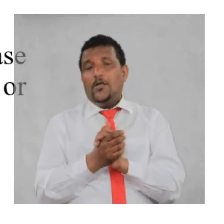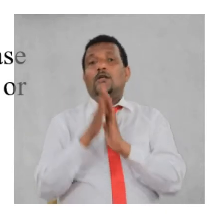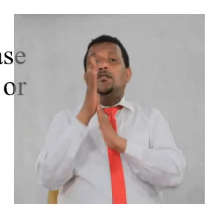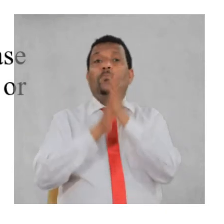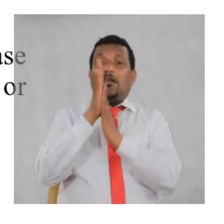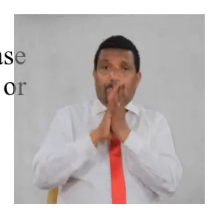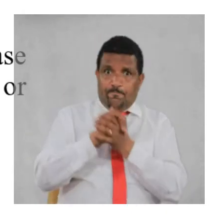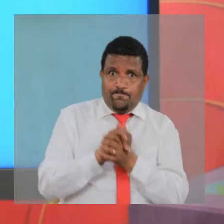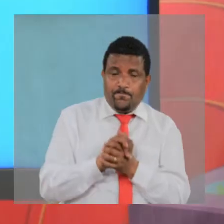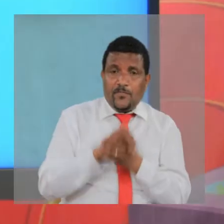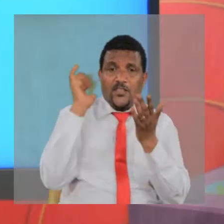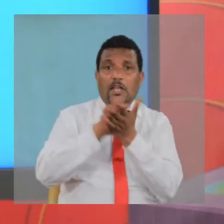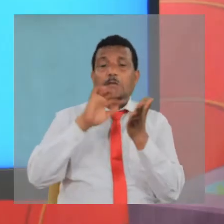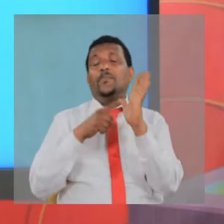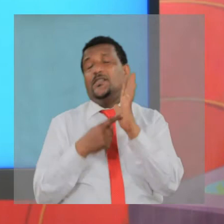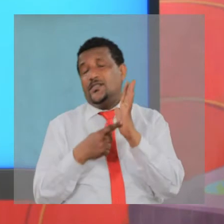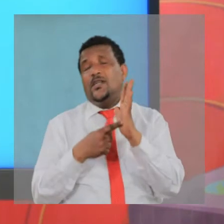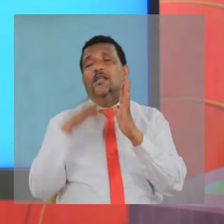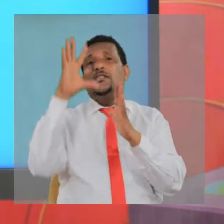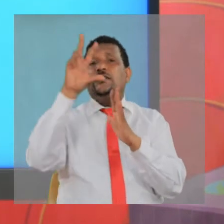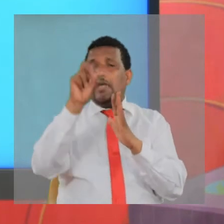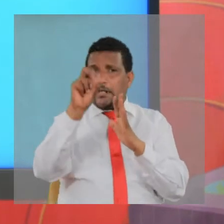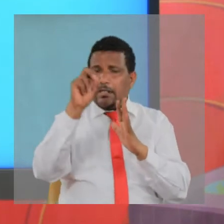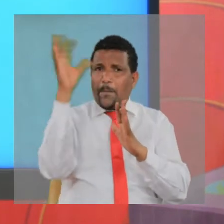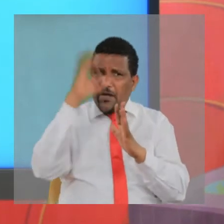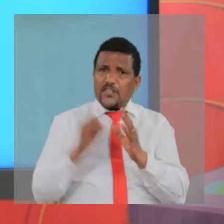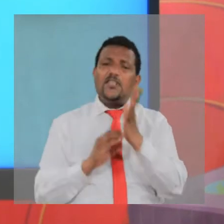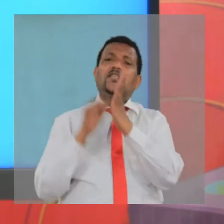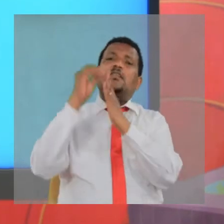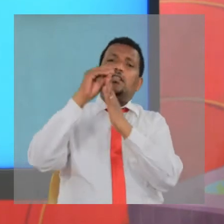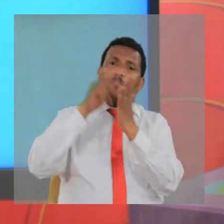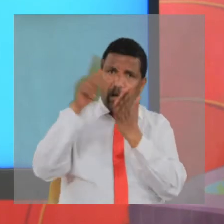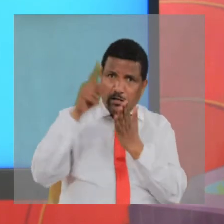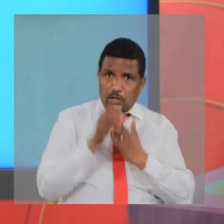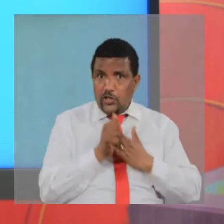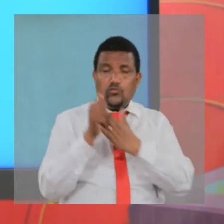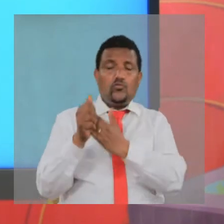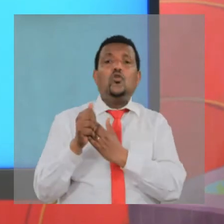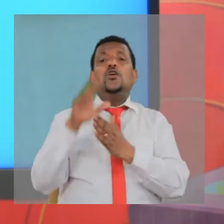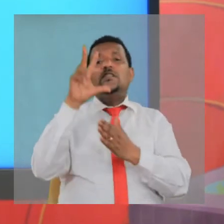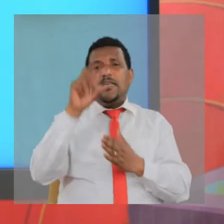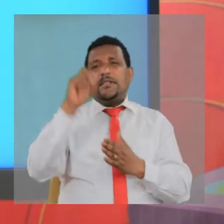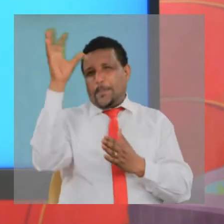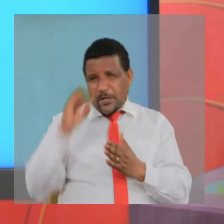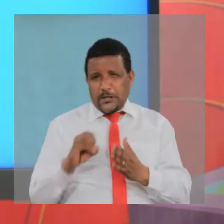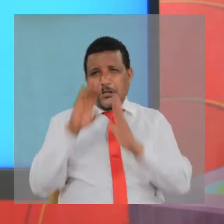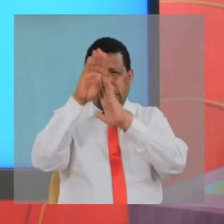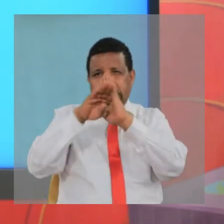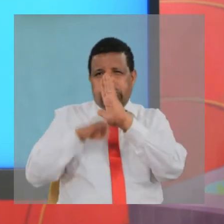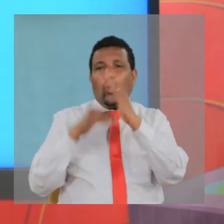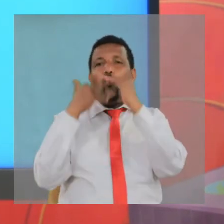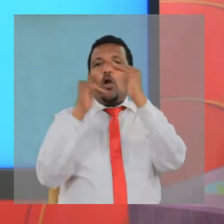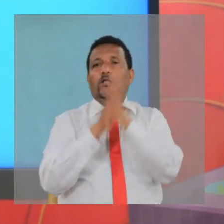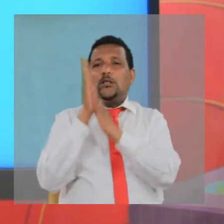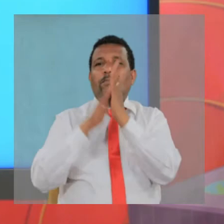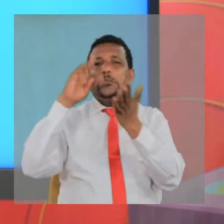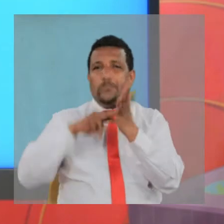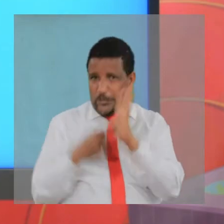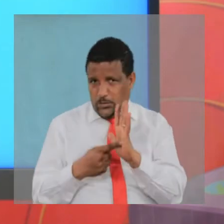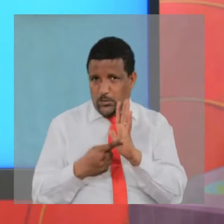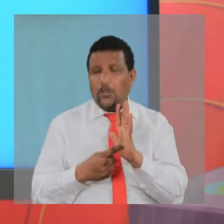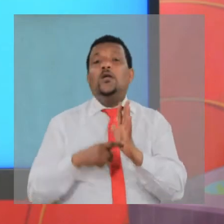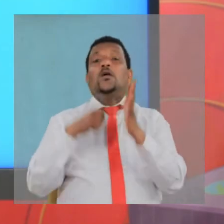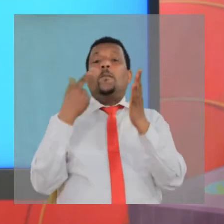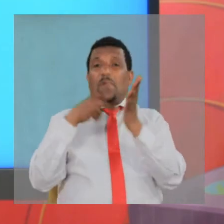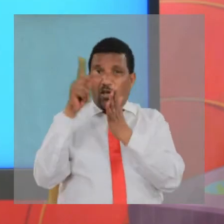demanded. That means a 30% increase in price leads to a 30% decrement in quantity demanded. Means if